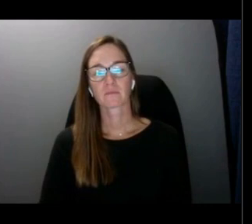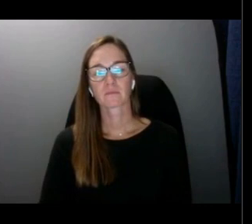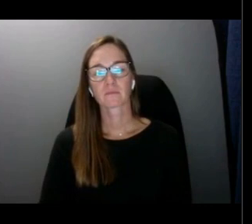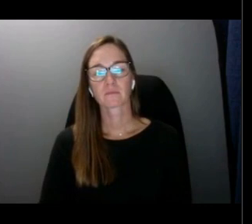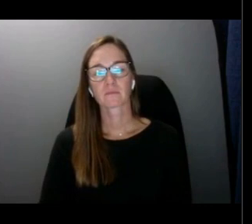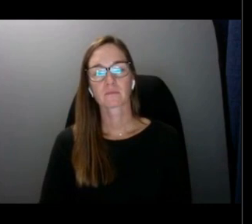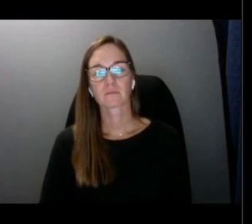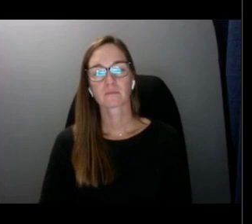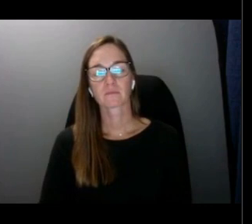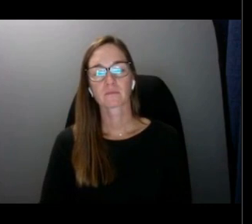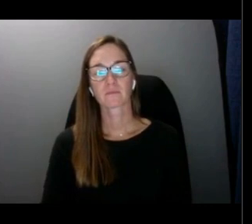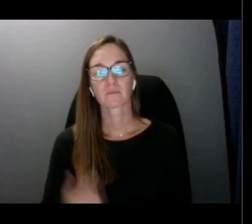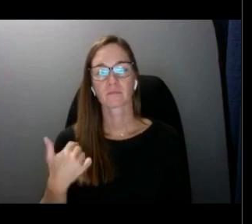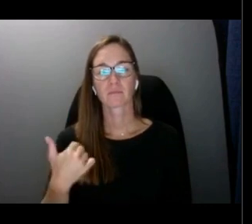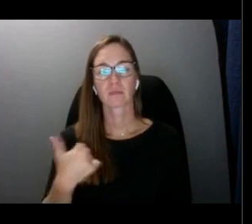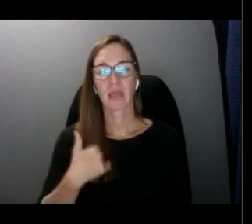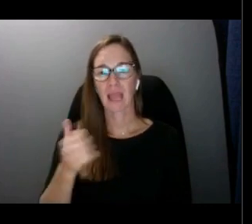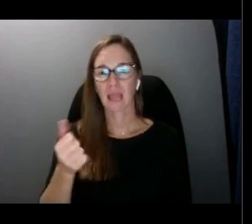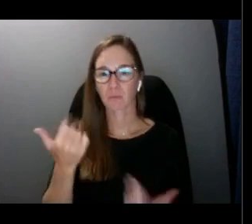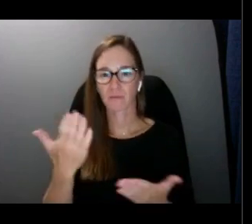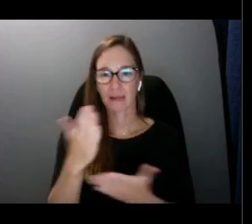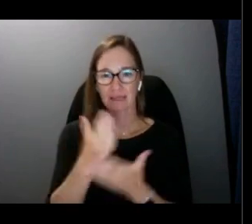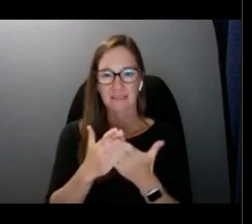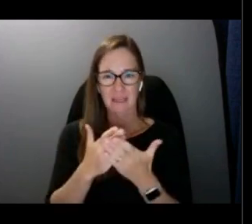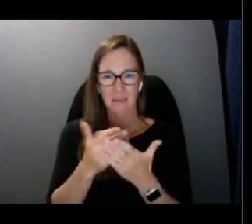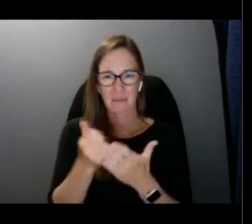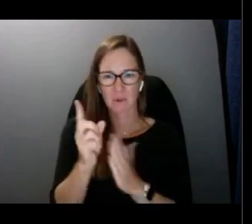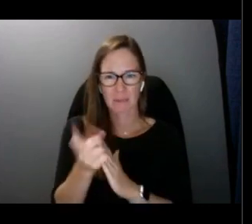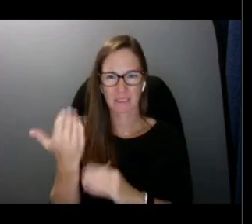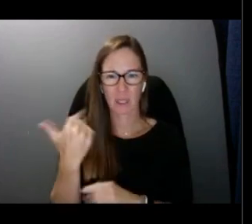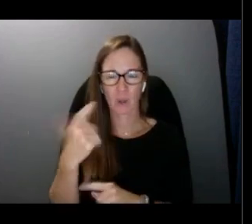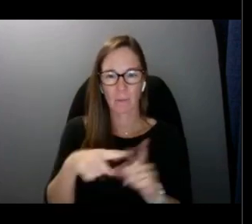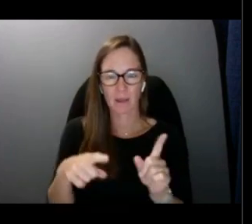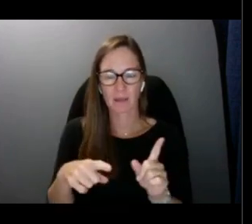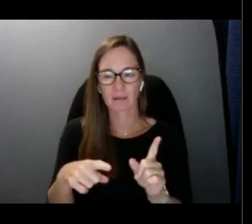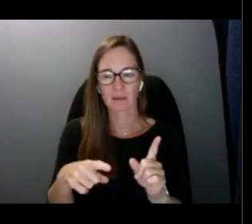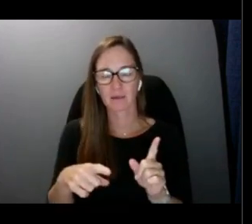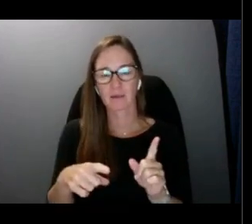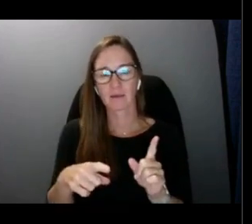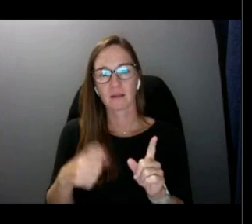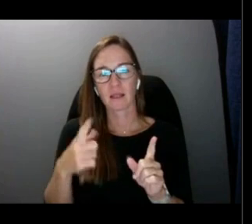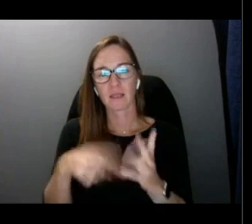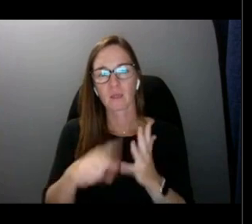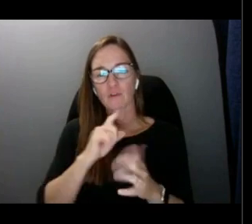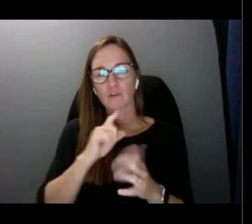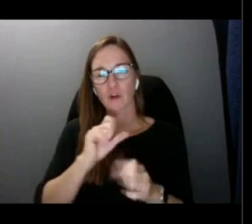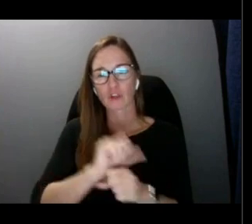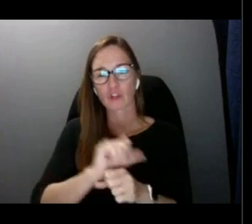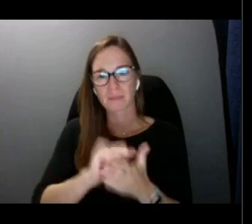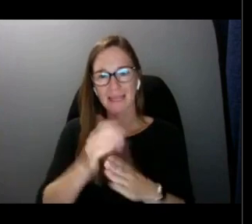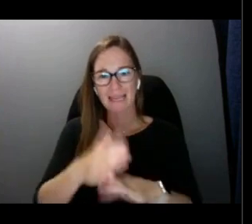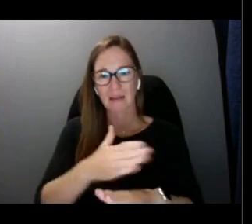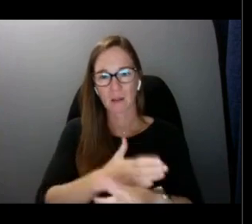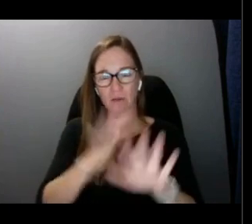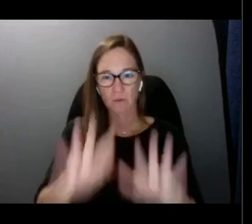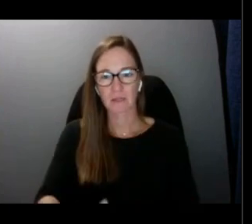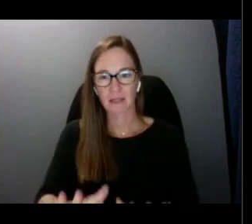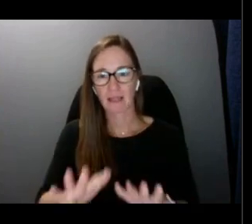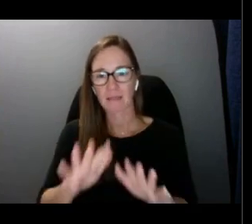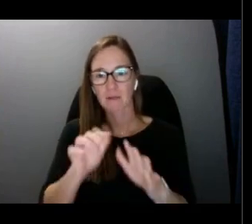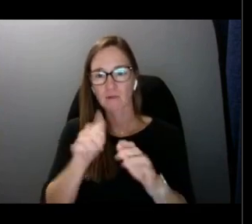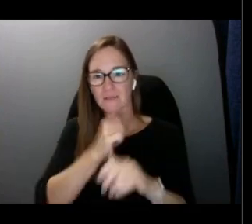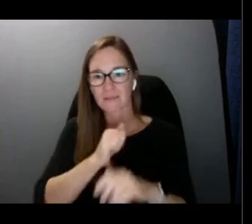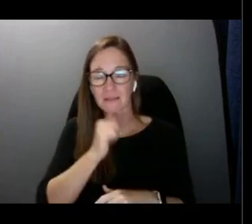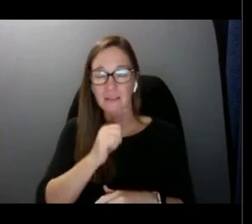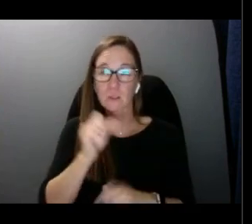Yeah, I provided some a few minutes ago, but these are jobs that enhance climate resilience. So